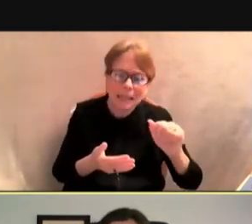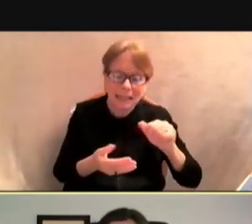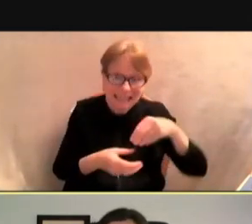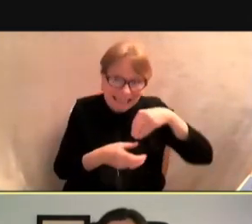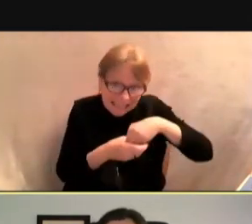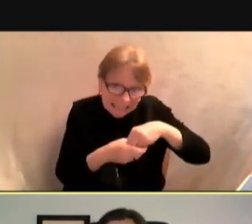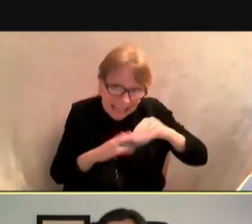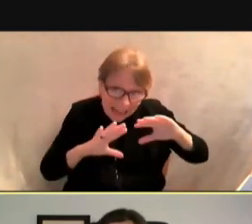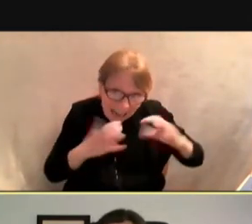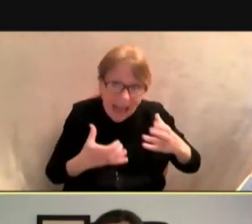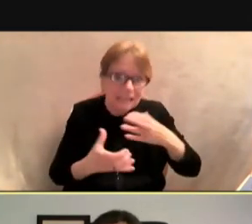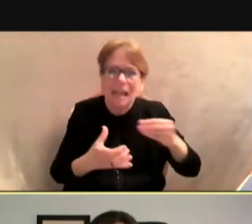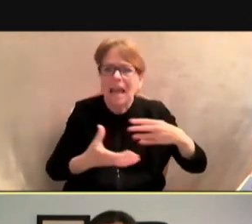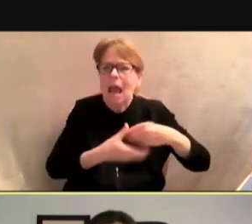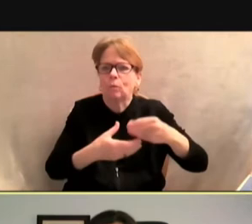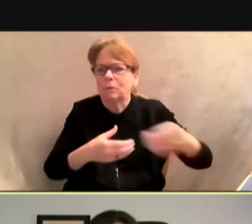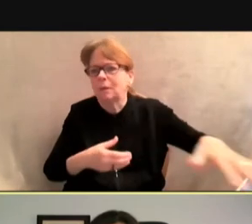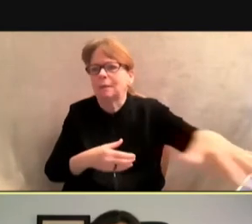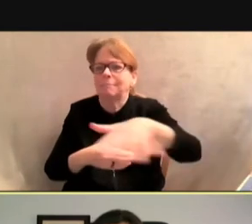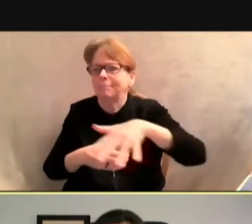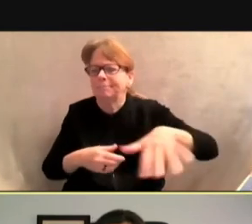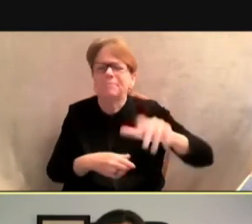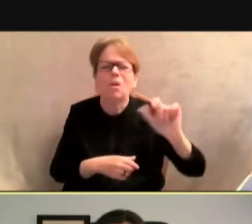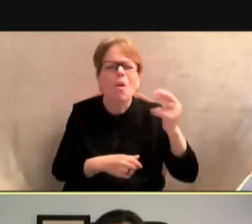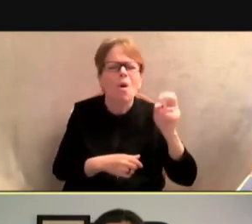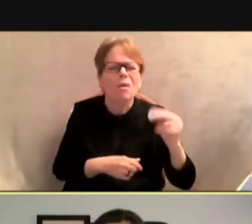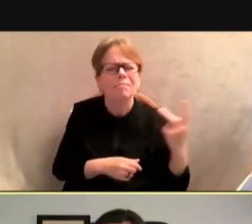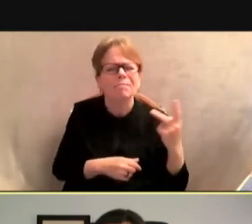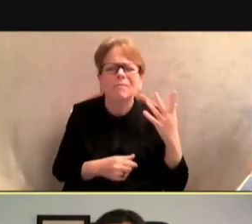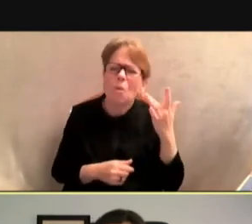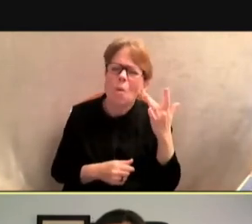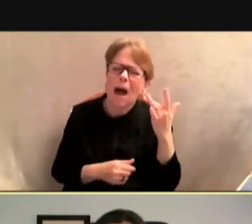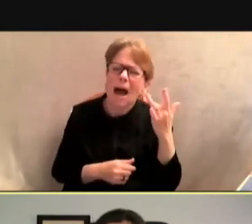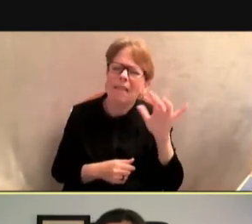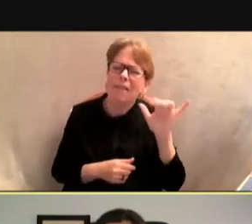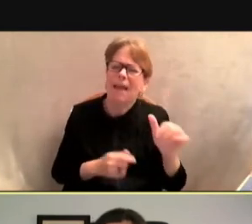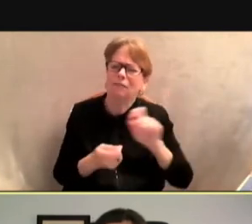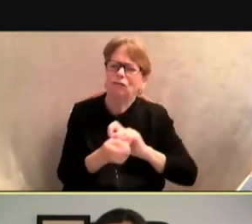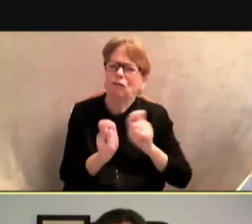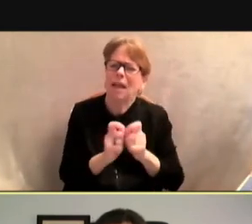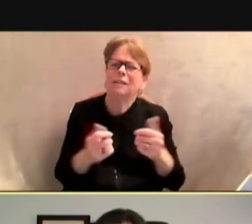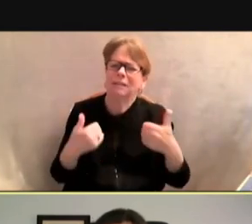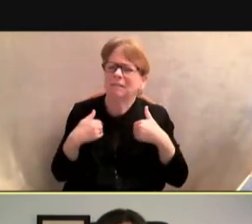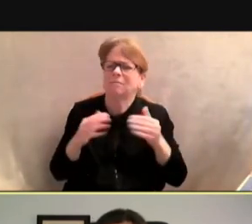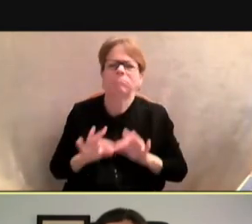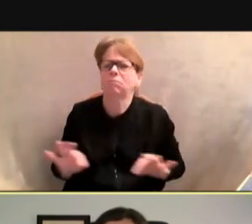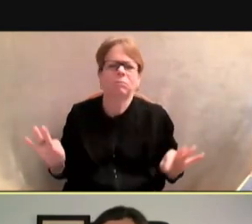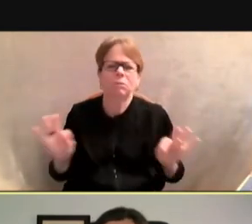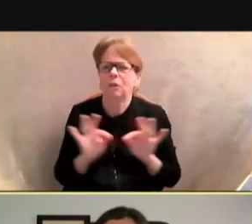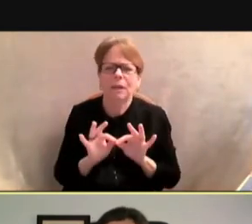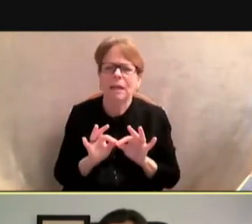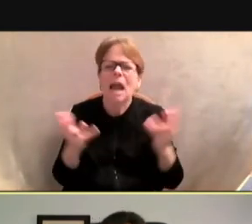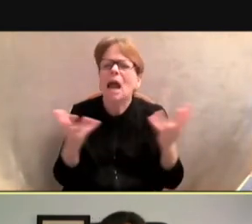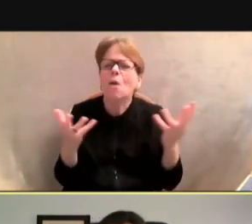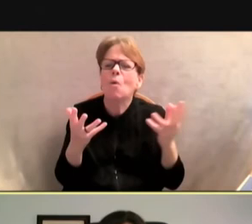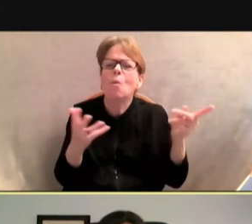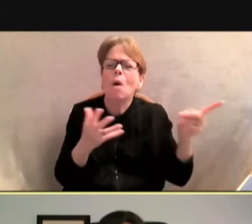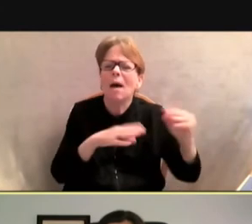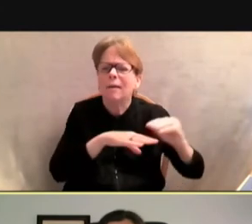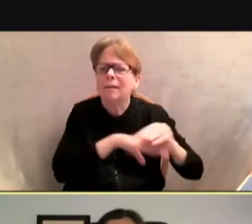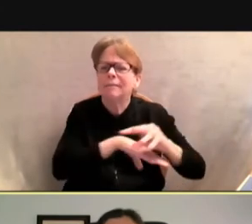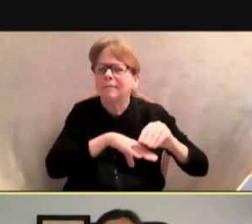classroom at HMS. Logan and I reflected on why this change is so meaningful and what key forces have been in supporting this